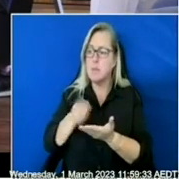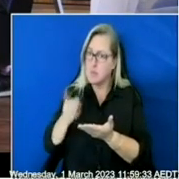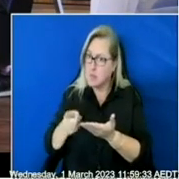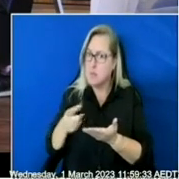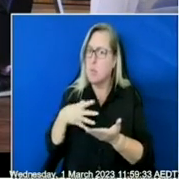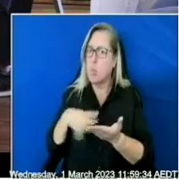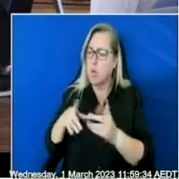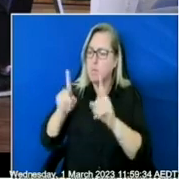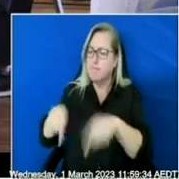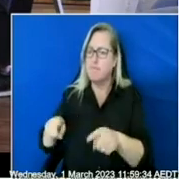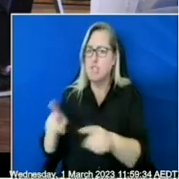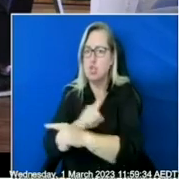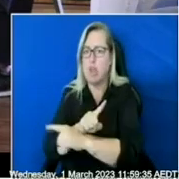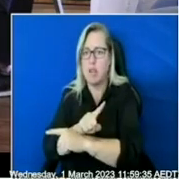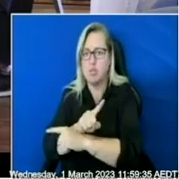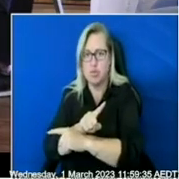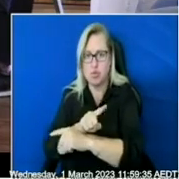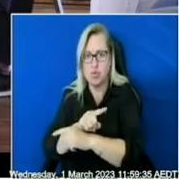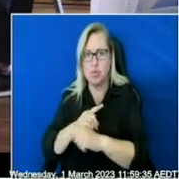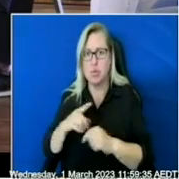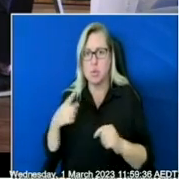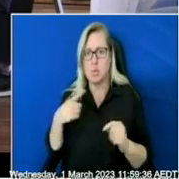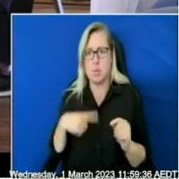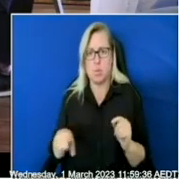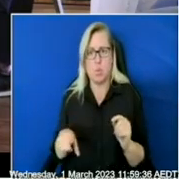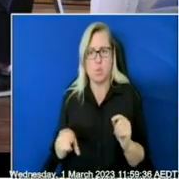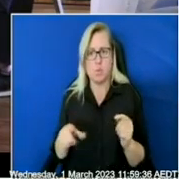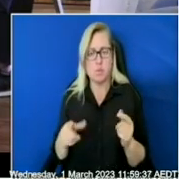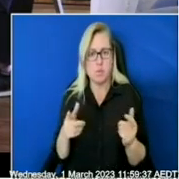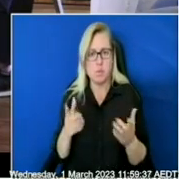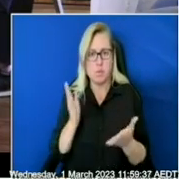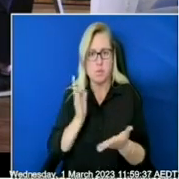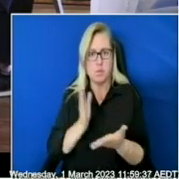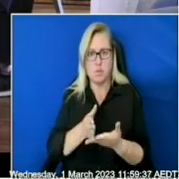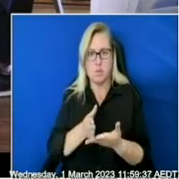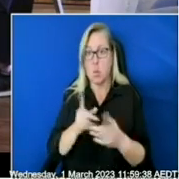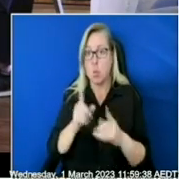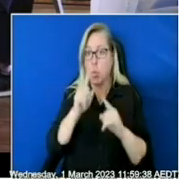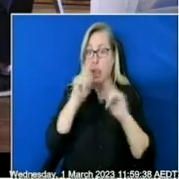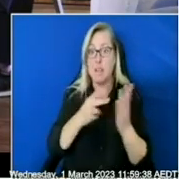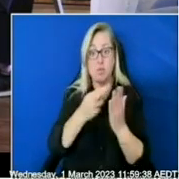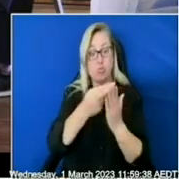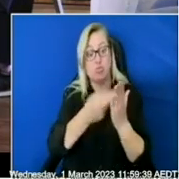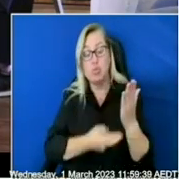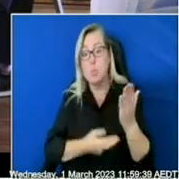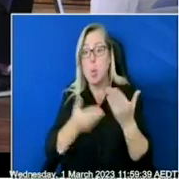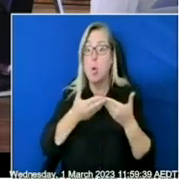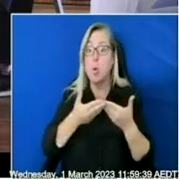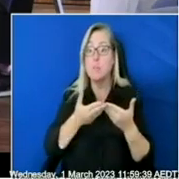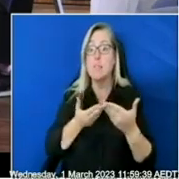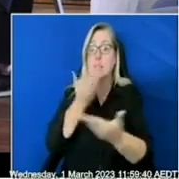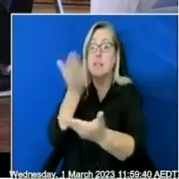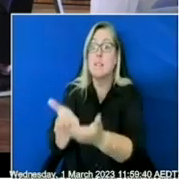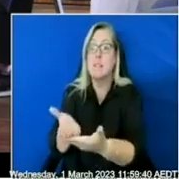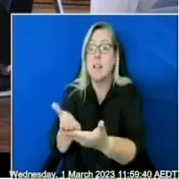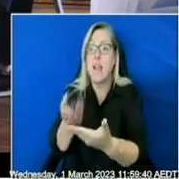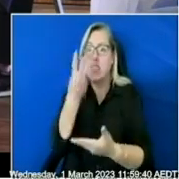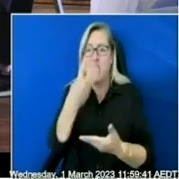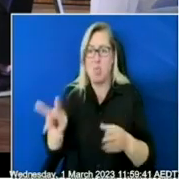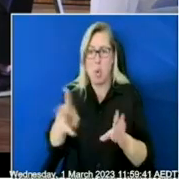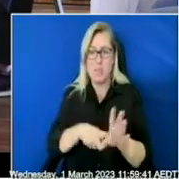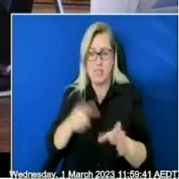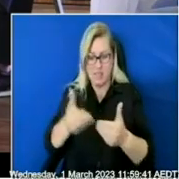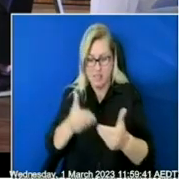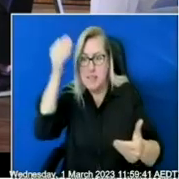because we can't put out a report and in 30 years' time we're going to say, oh, that was you. Please don't. Say, you